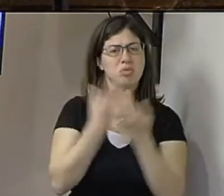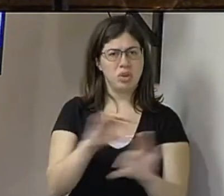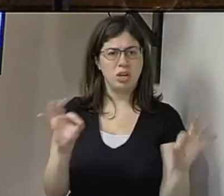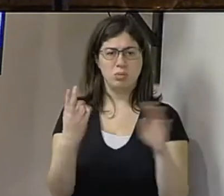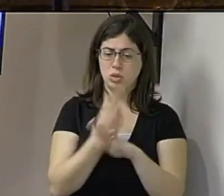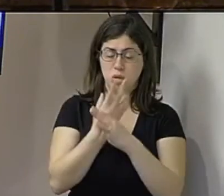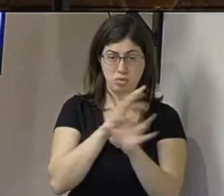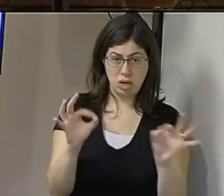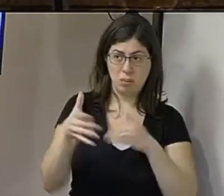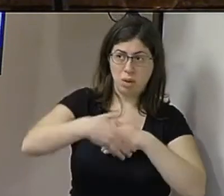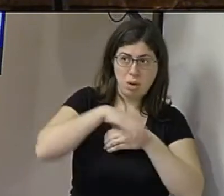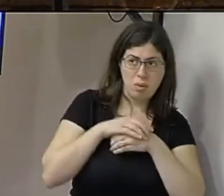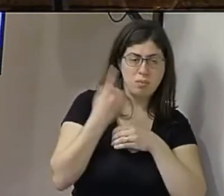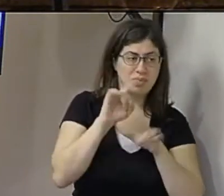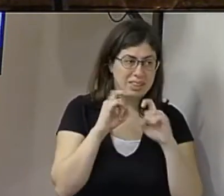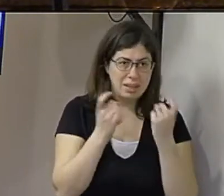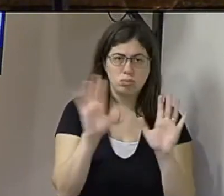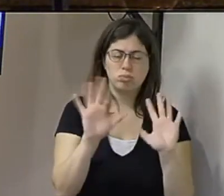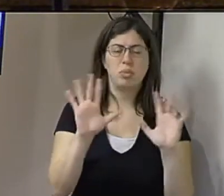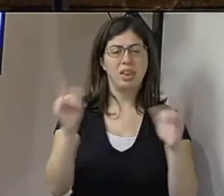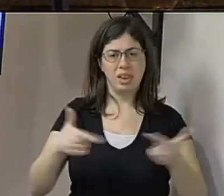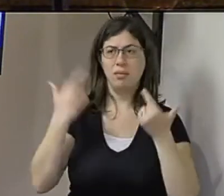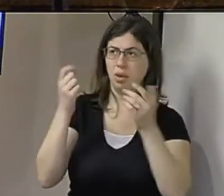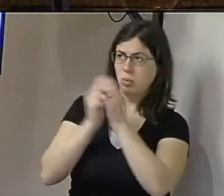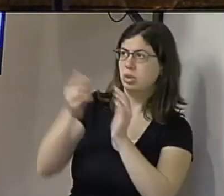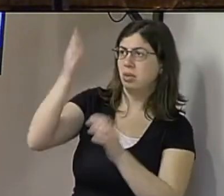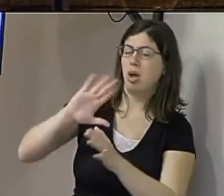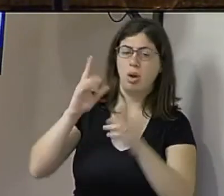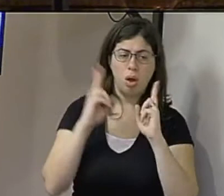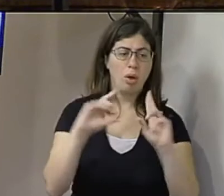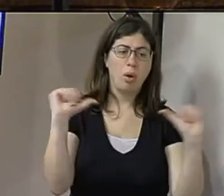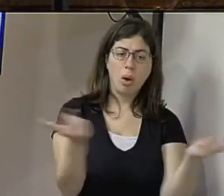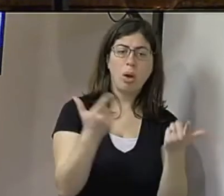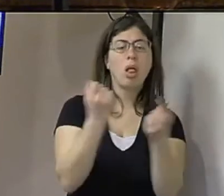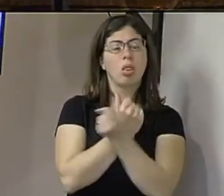using your freedom as a cover-up for evil, but living as servants of God. Honor everyone,